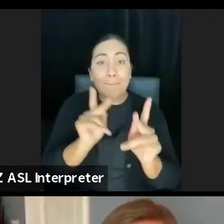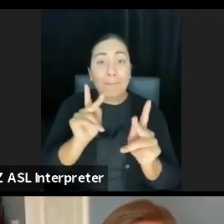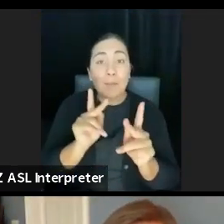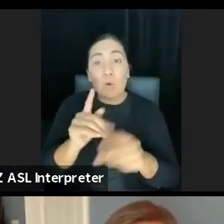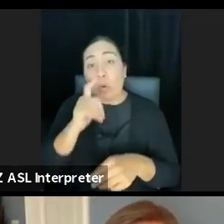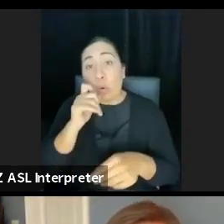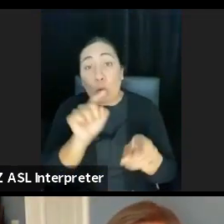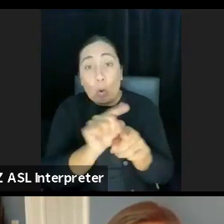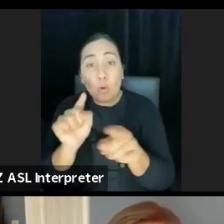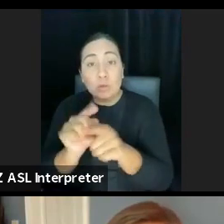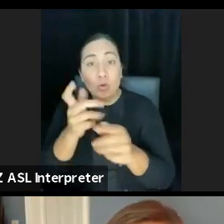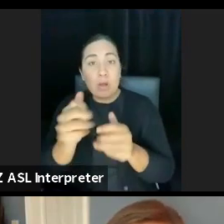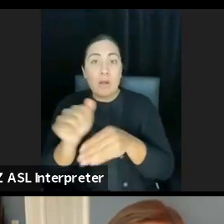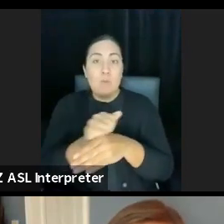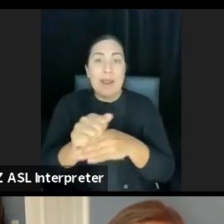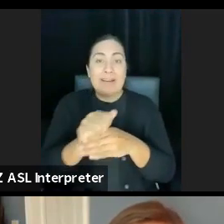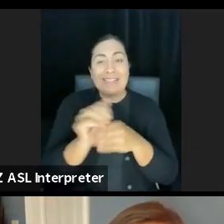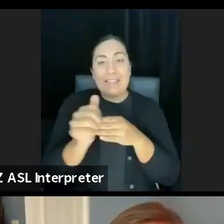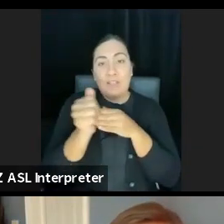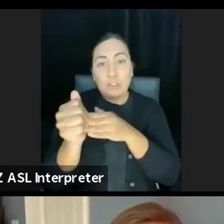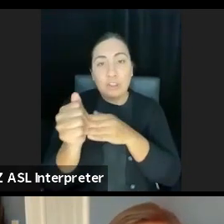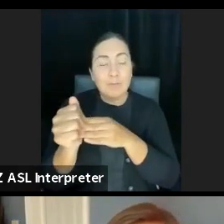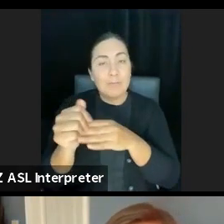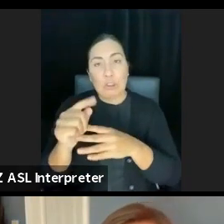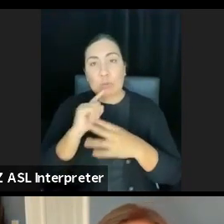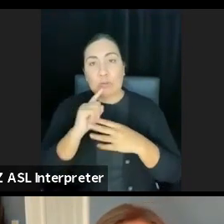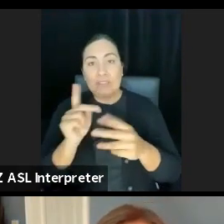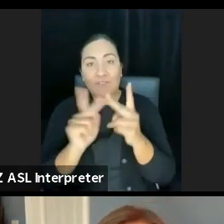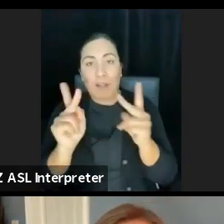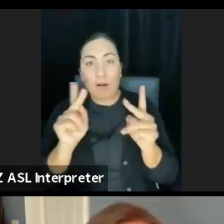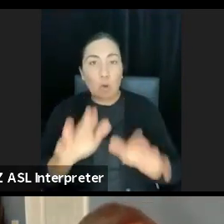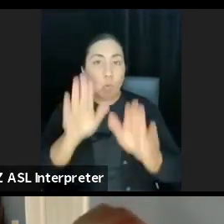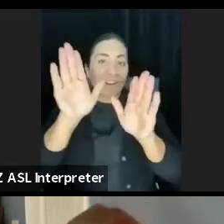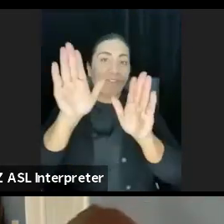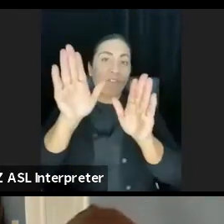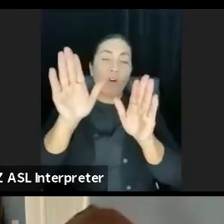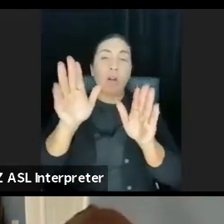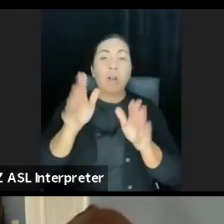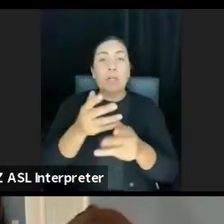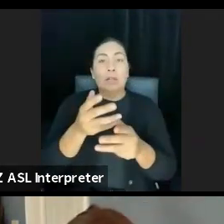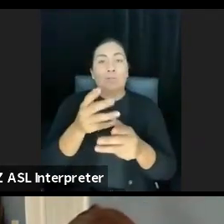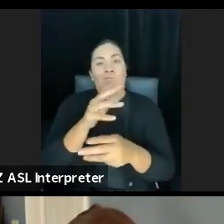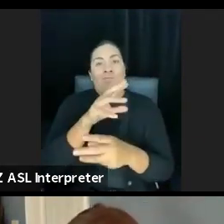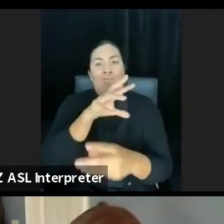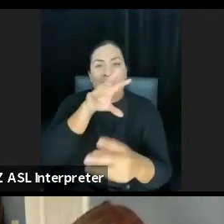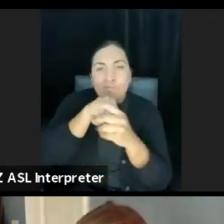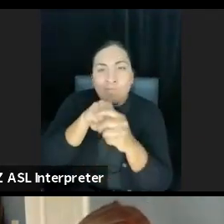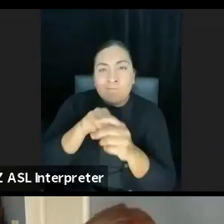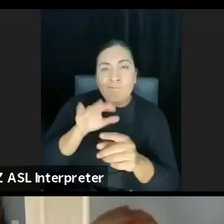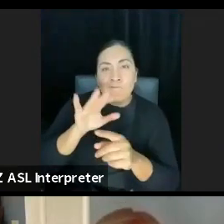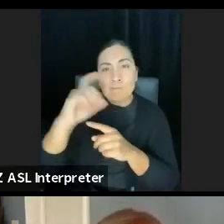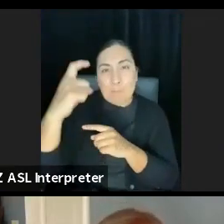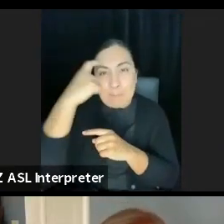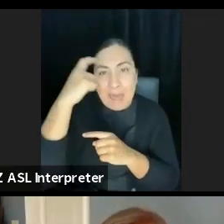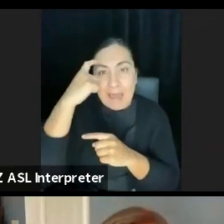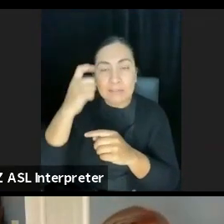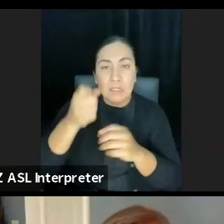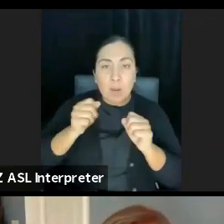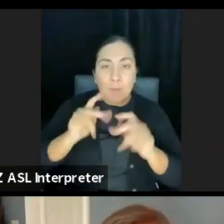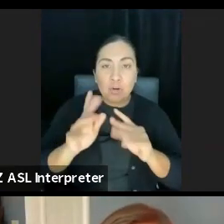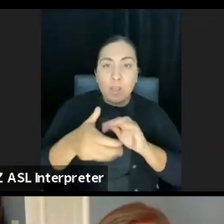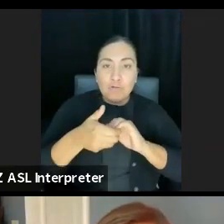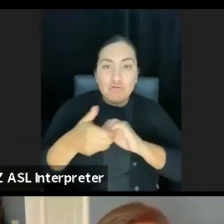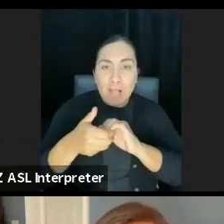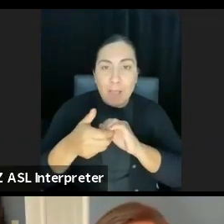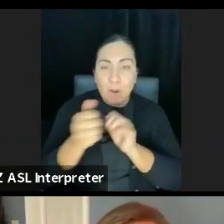also practice leadership, which has been so wonderful, getting in the minds and the opportunity to collaborate in that kind of